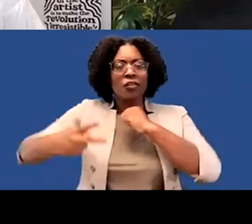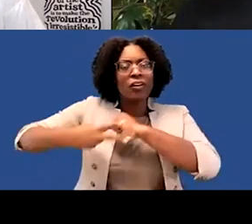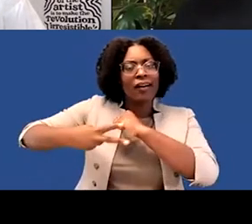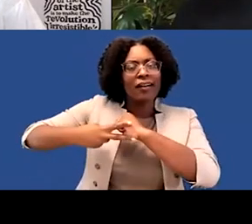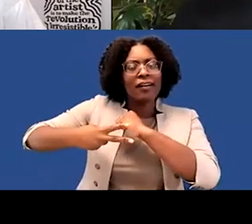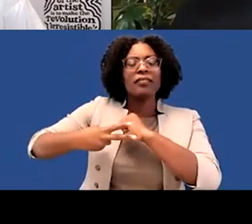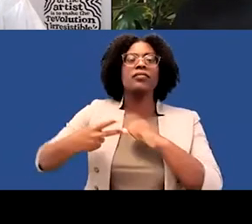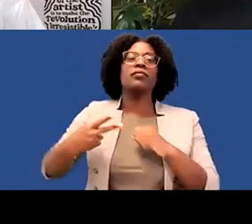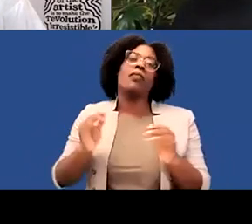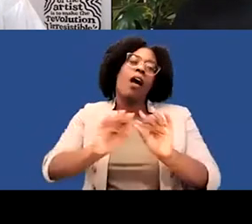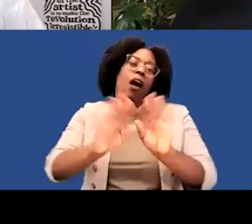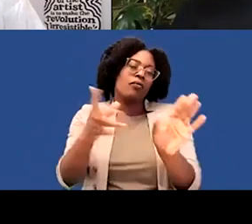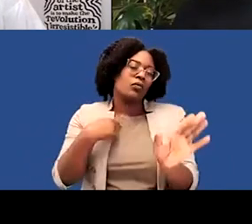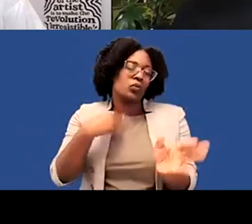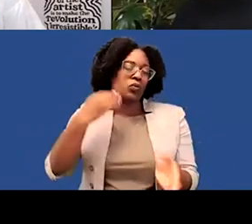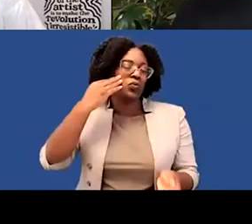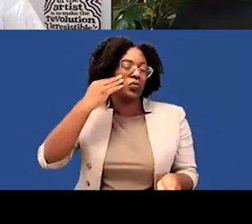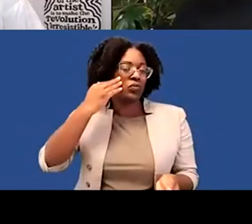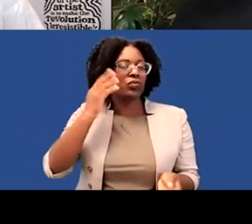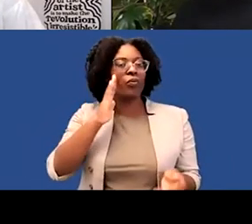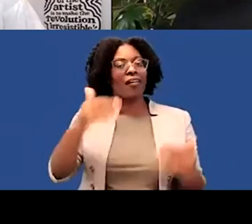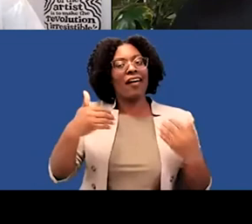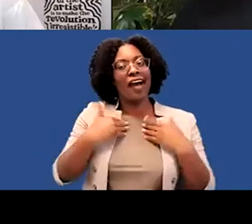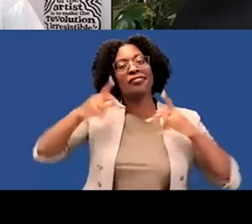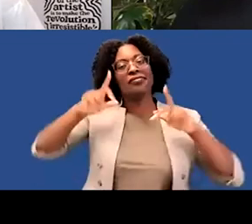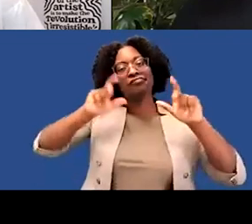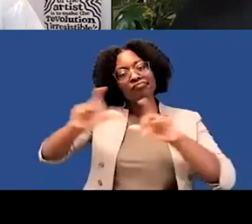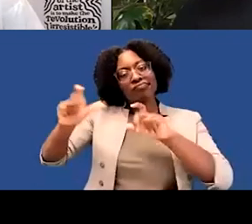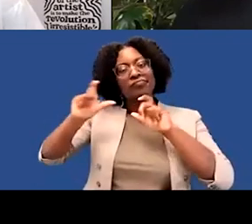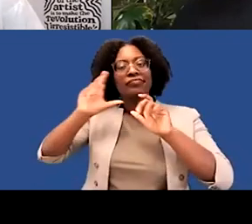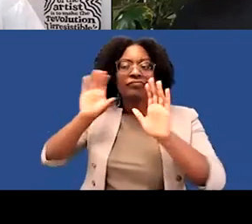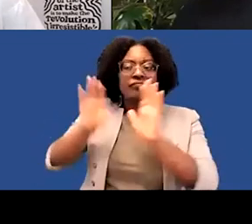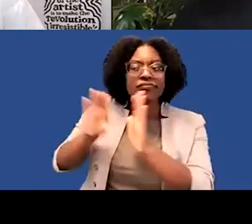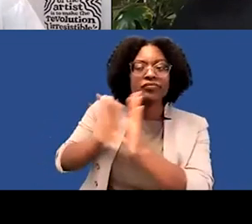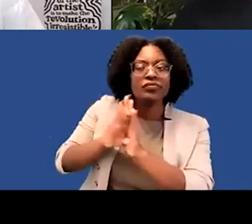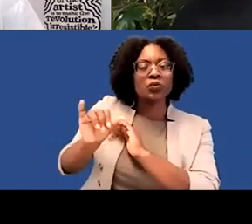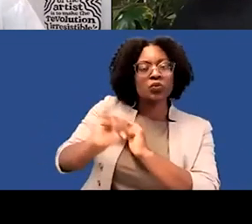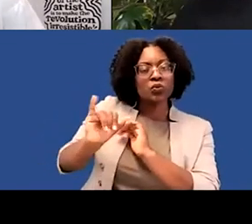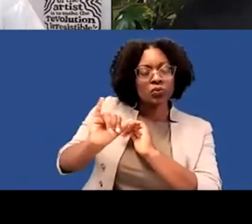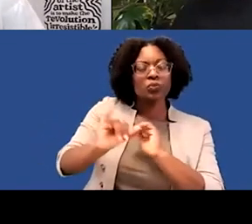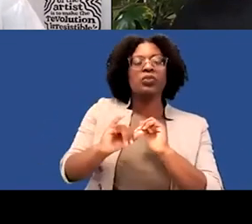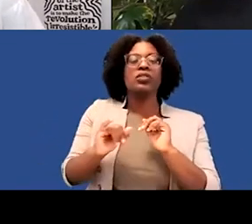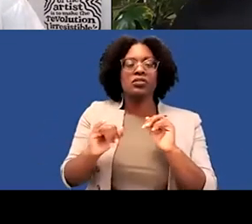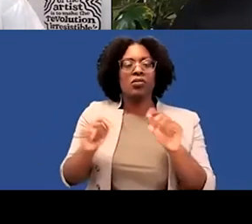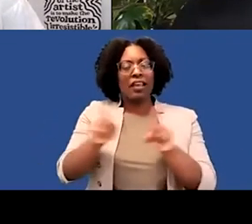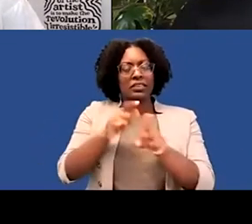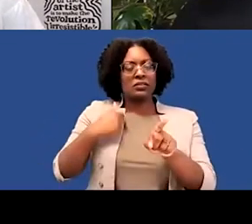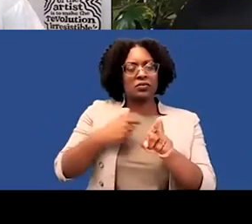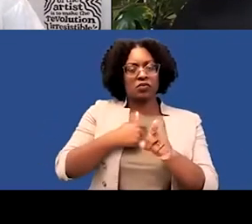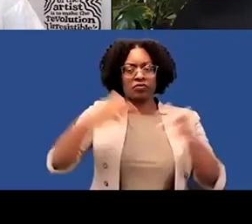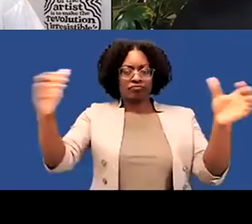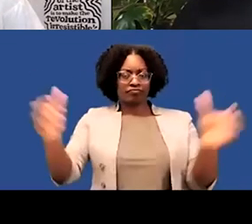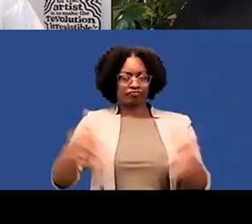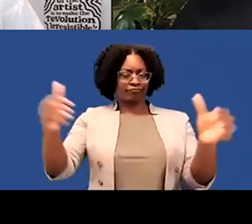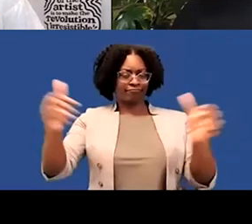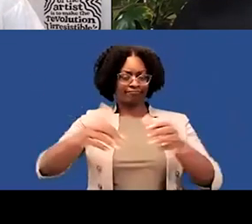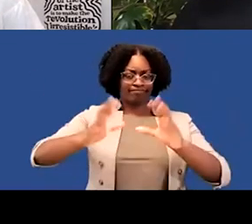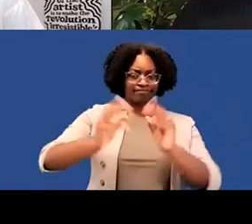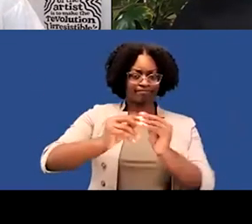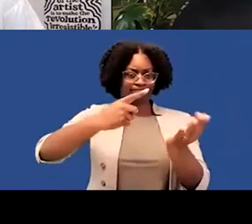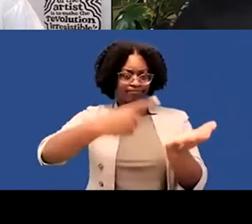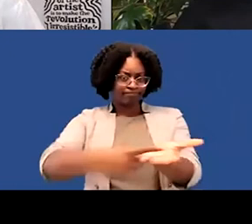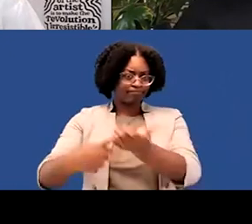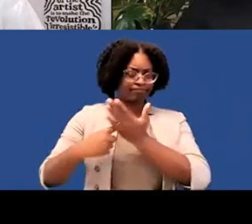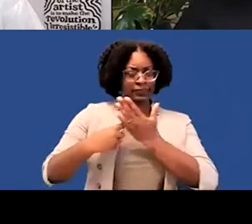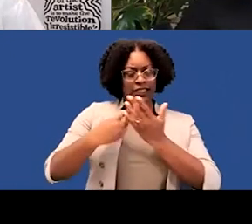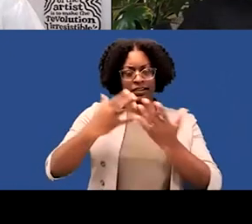knew there would be works by artists and images. So at that point, it just became really clear, okay, well, this is a really multifaceted book. So how